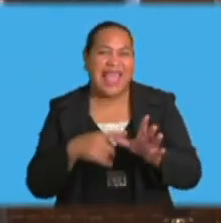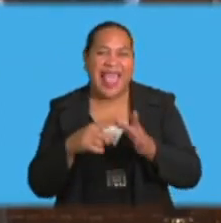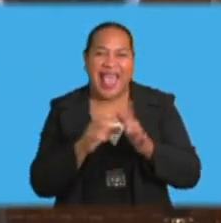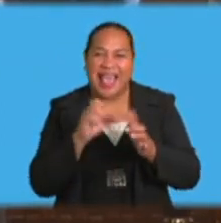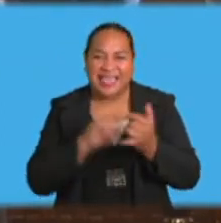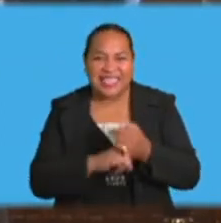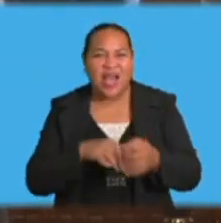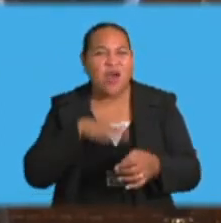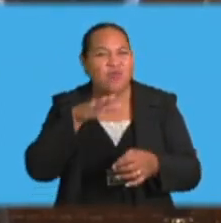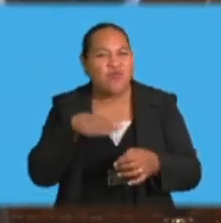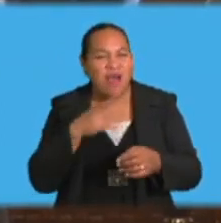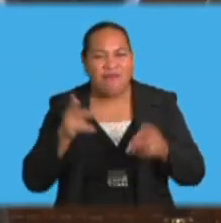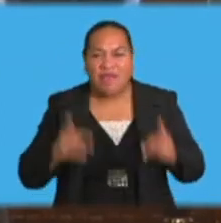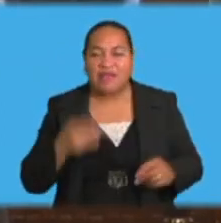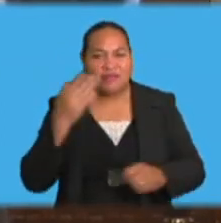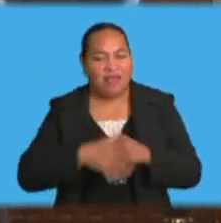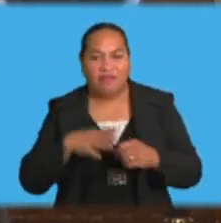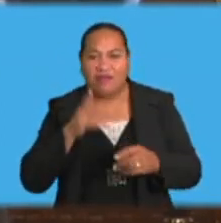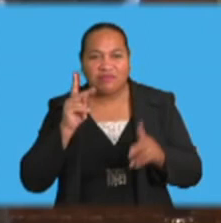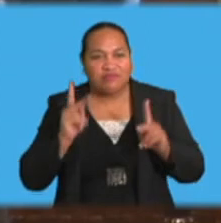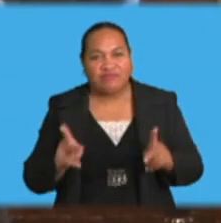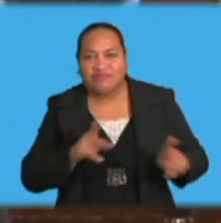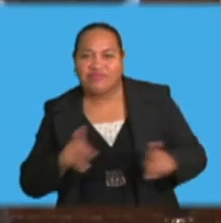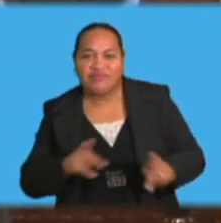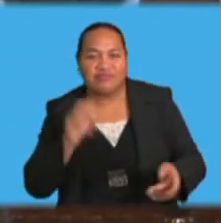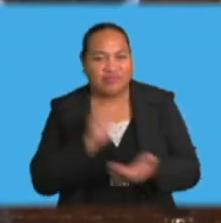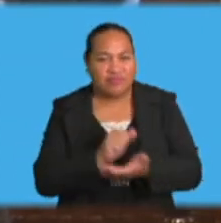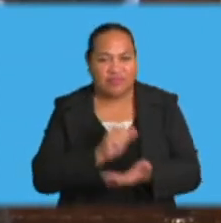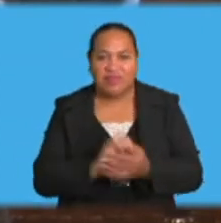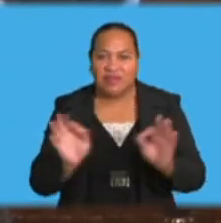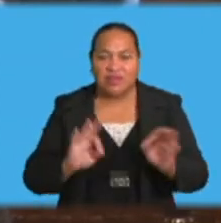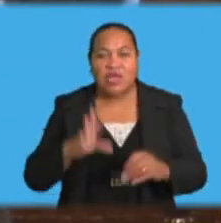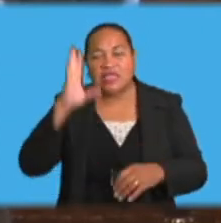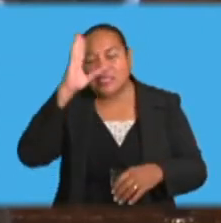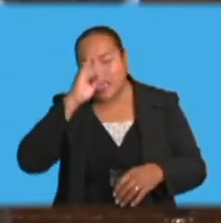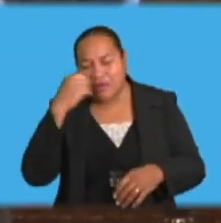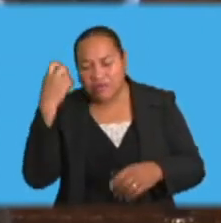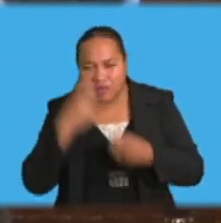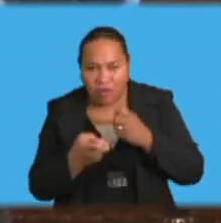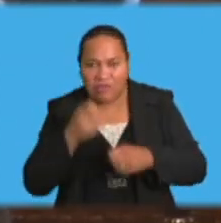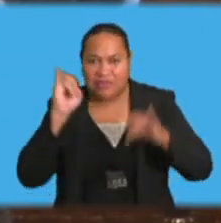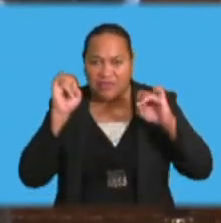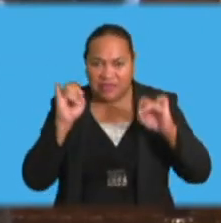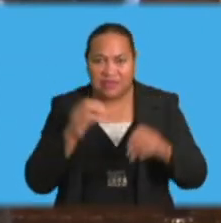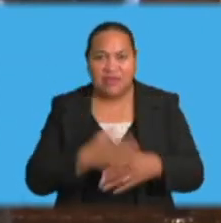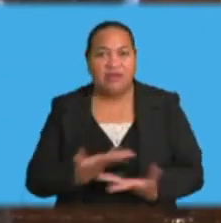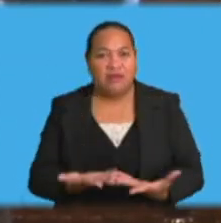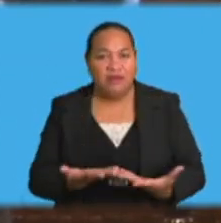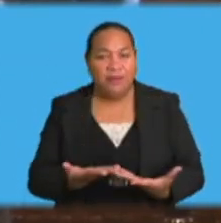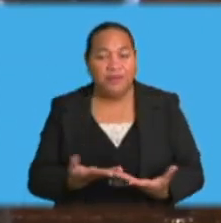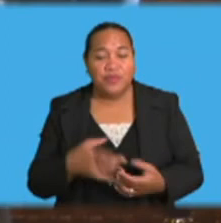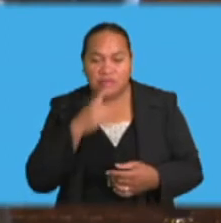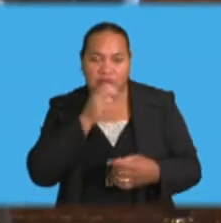activity and nutrition, sleep disorder, and poor rest represent serious risks for workers. They can be responsible for a